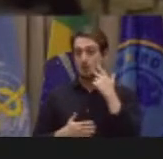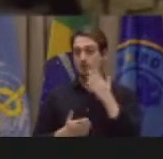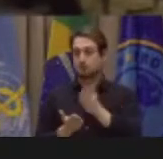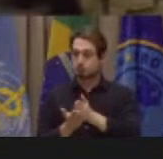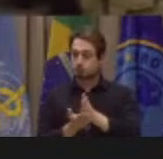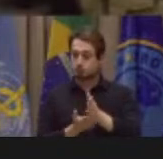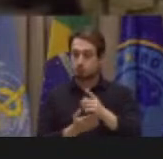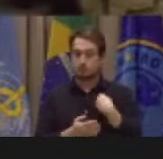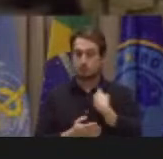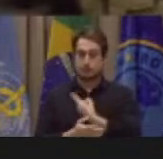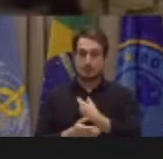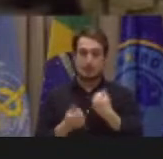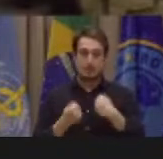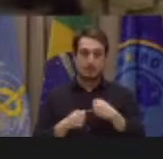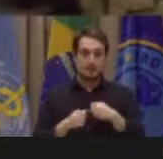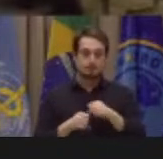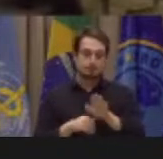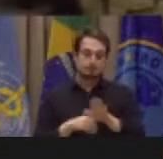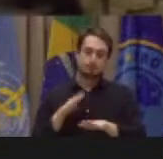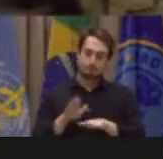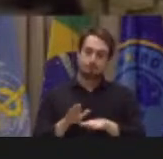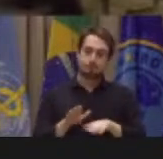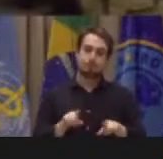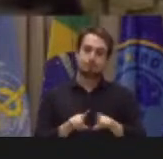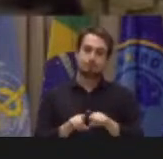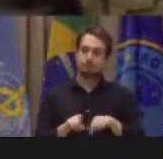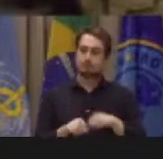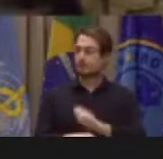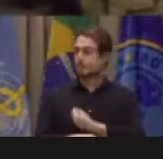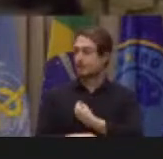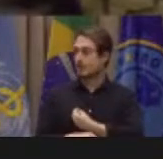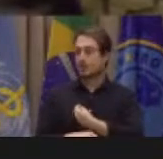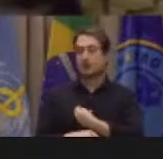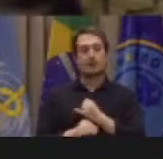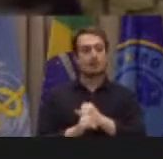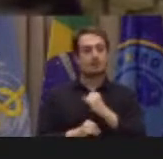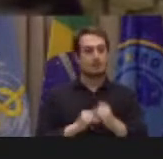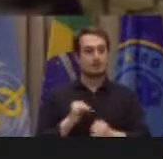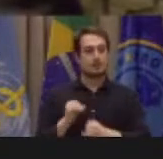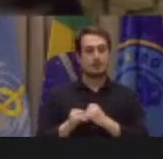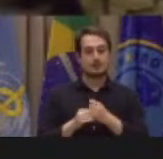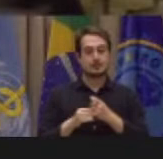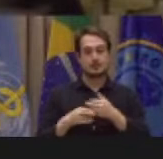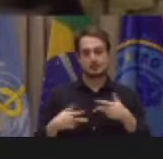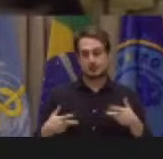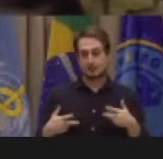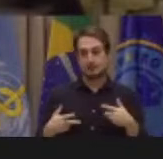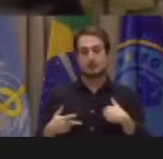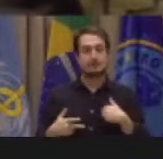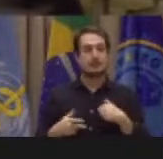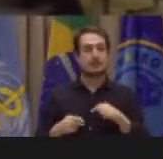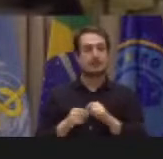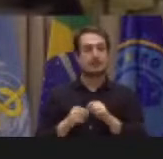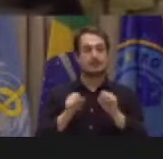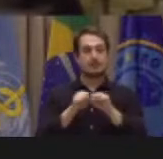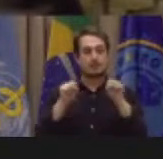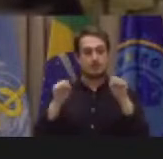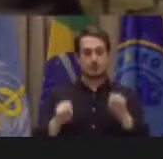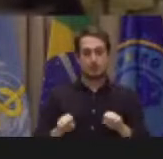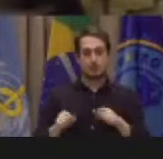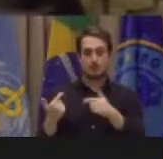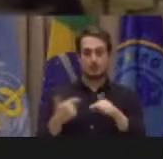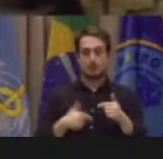very likely that the path that we need to follow is the IoT, to have